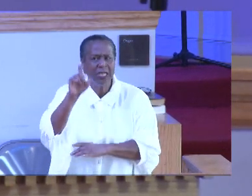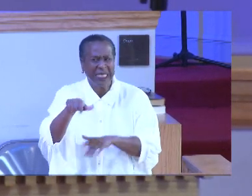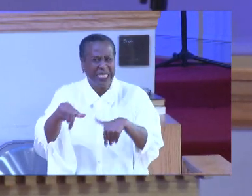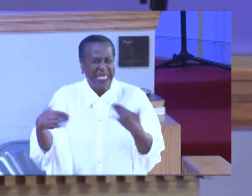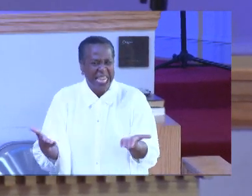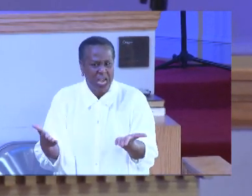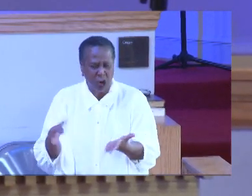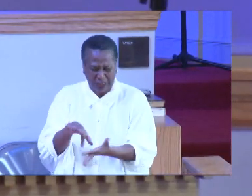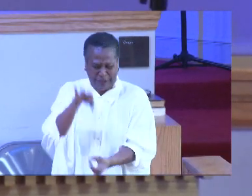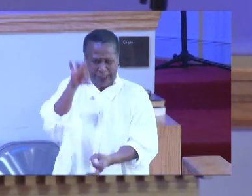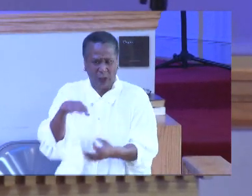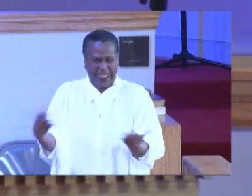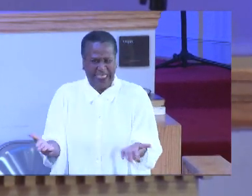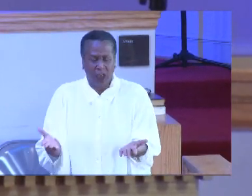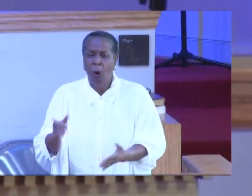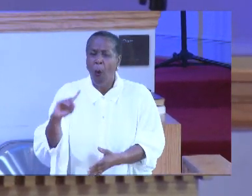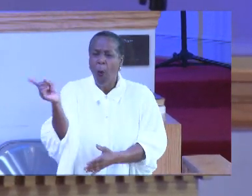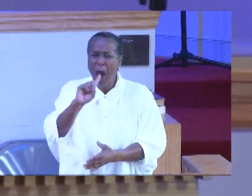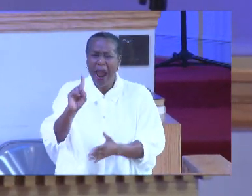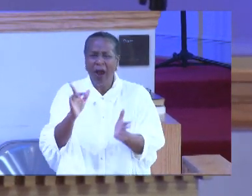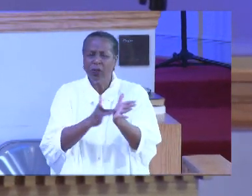presence? Where